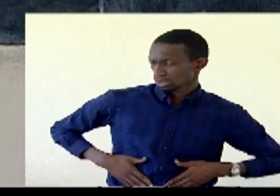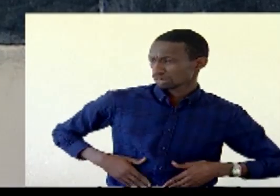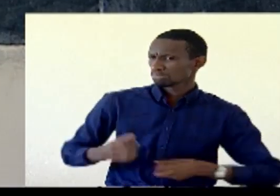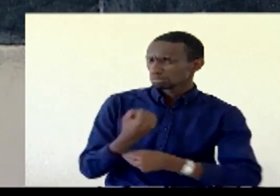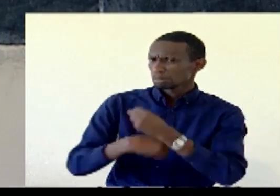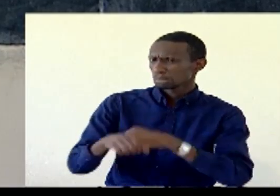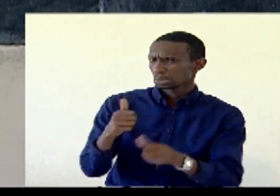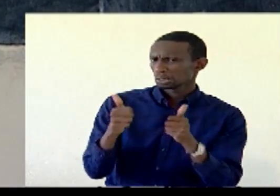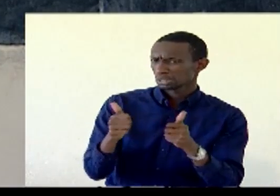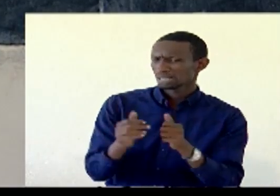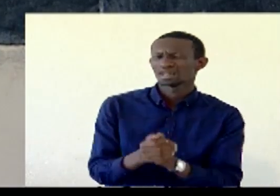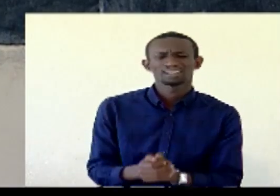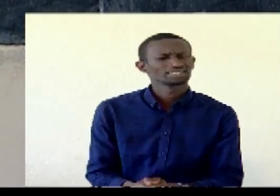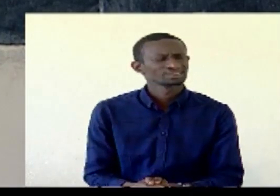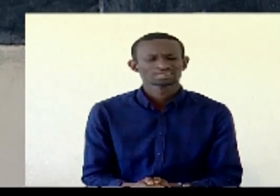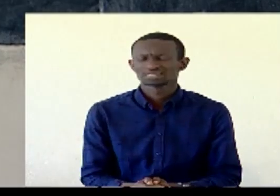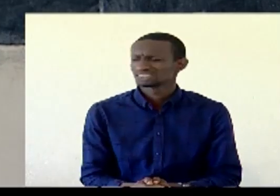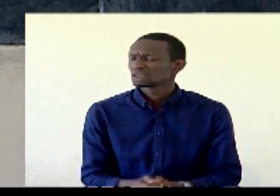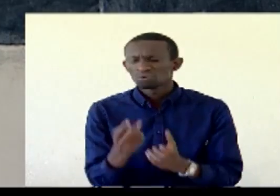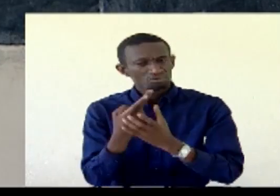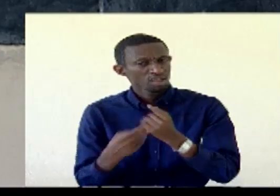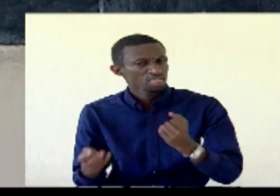means the removal of these,